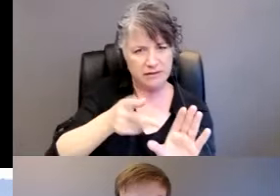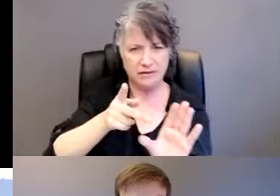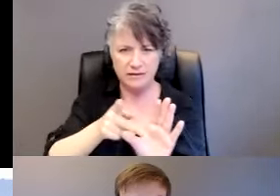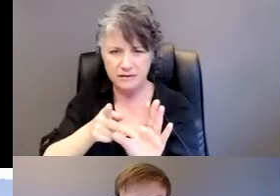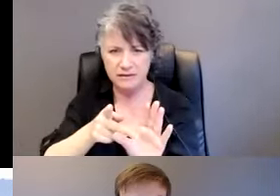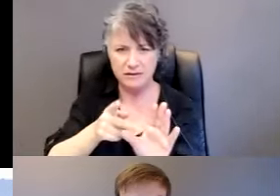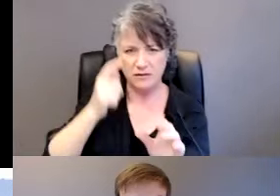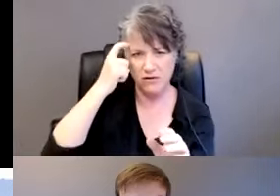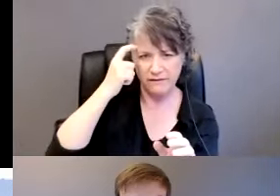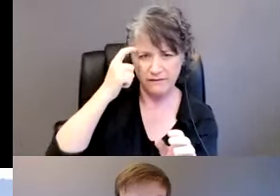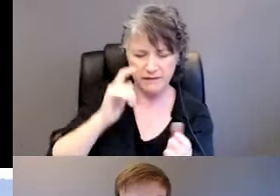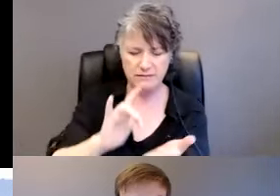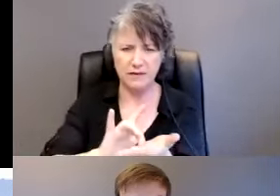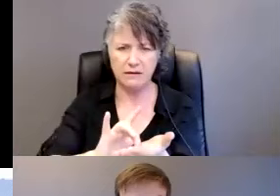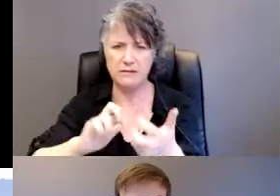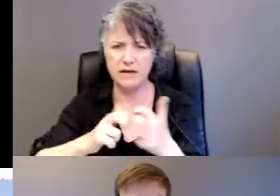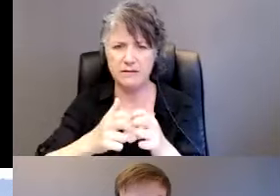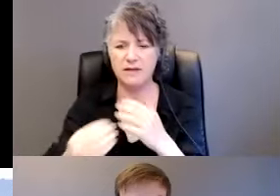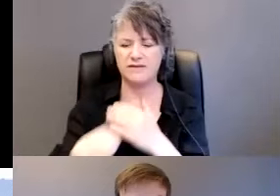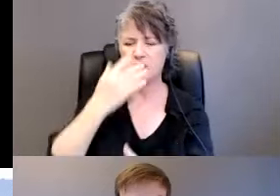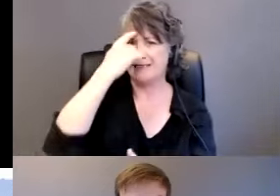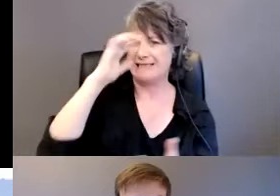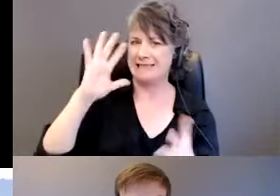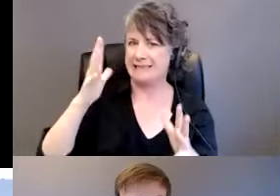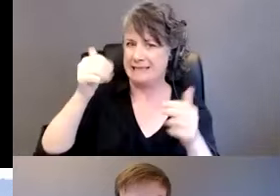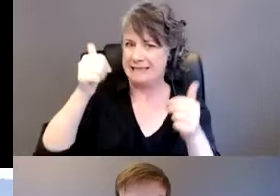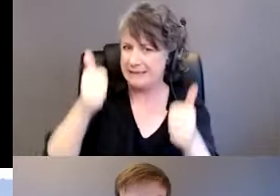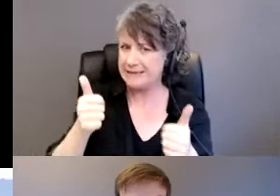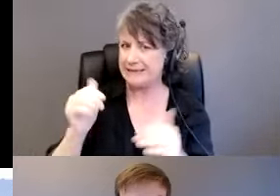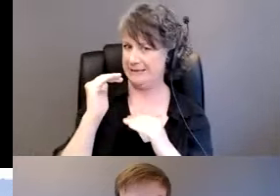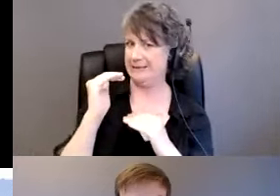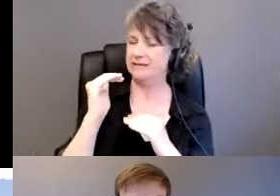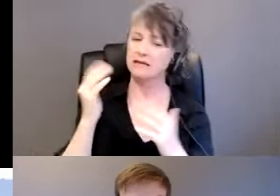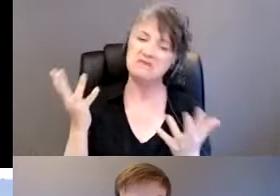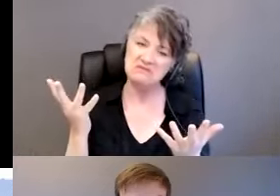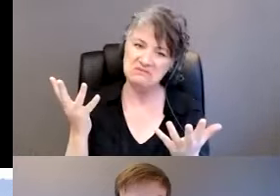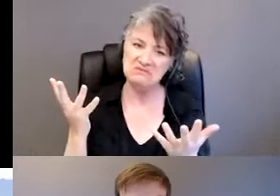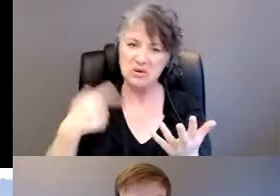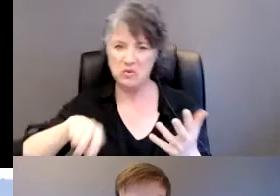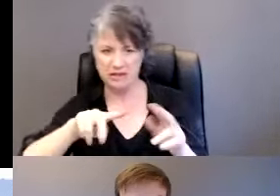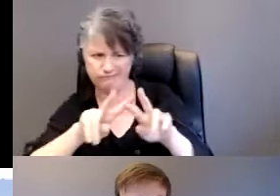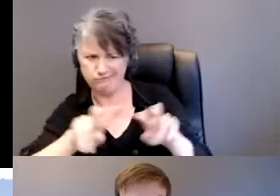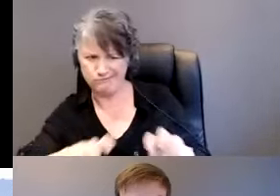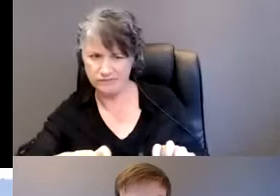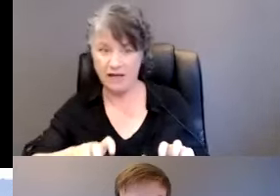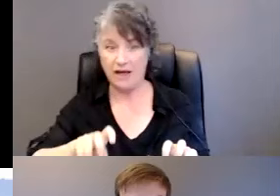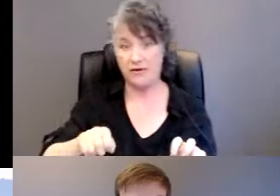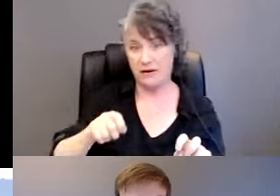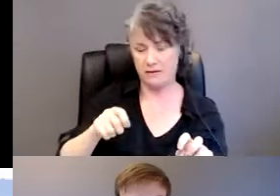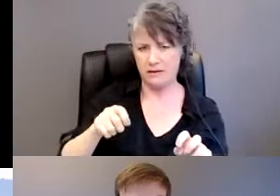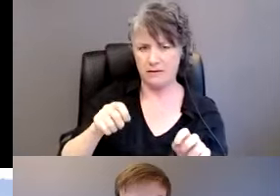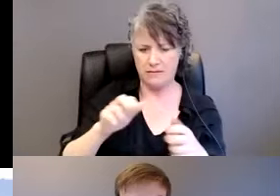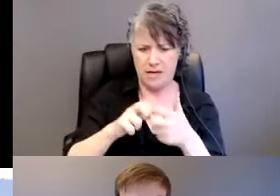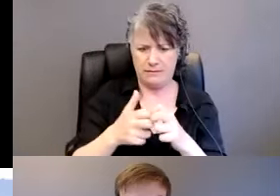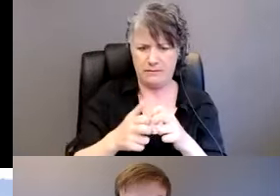might influence their decision-making capacity. And then also, are those conditions modifiable, right?